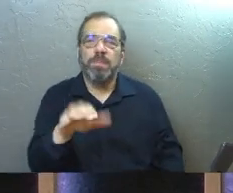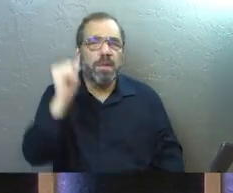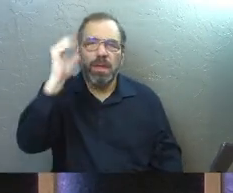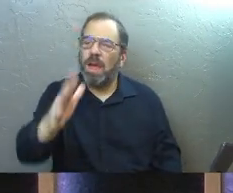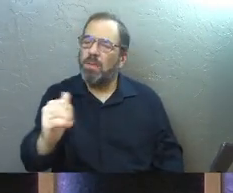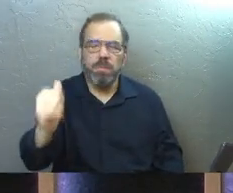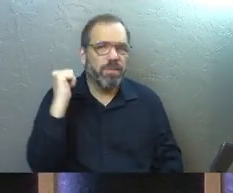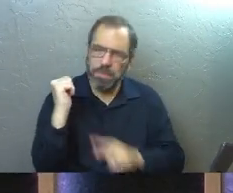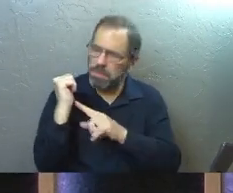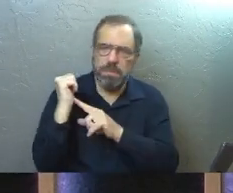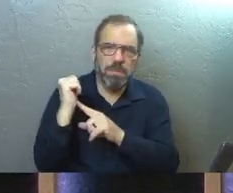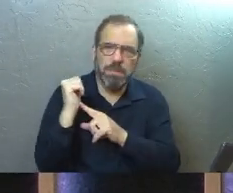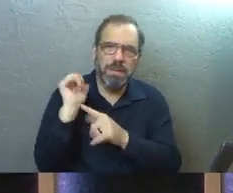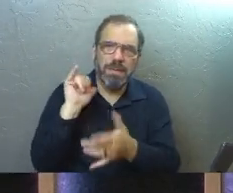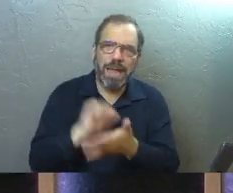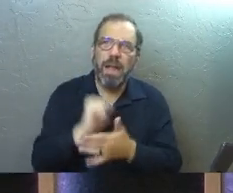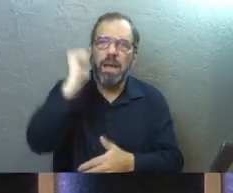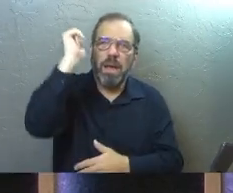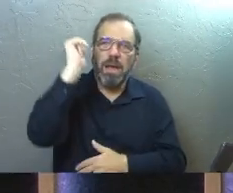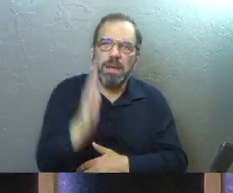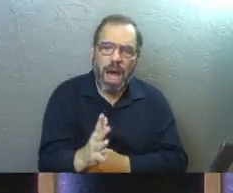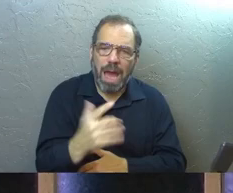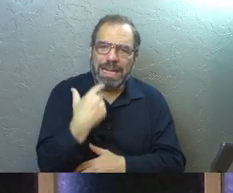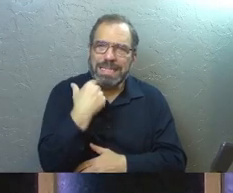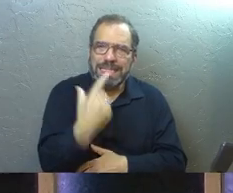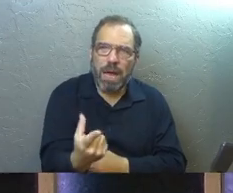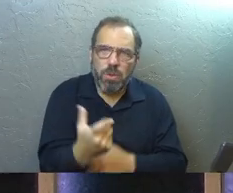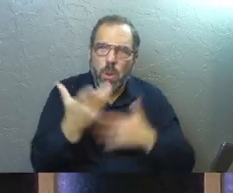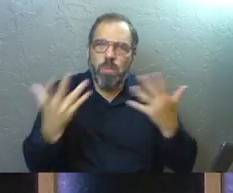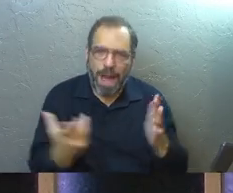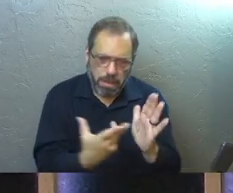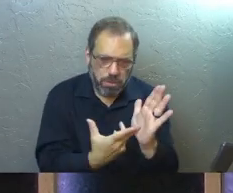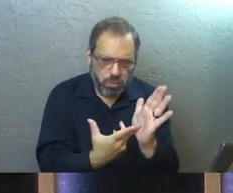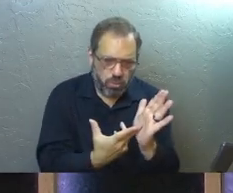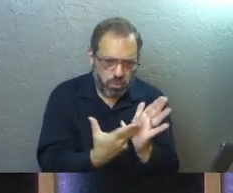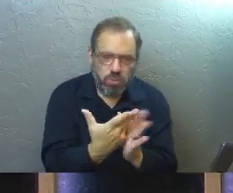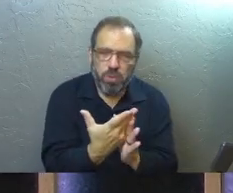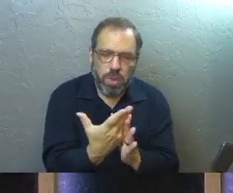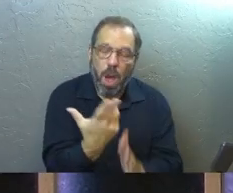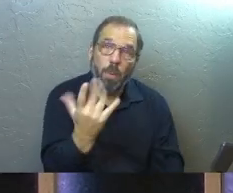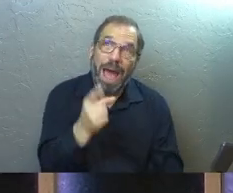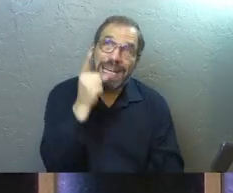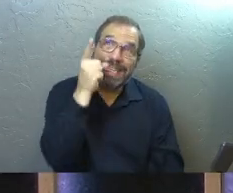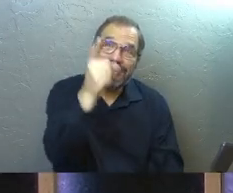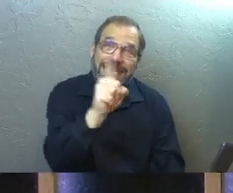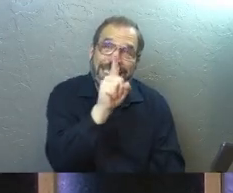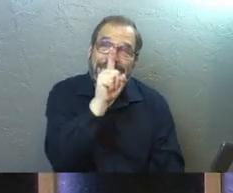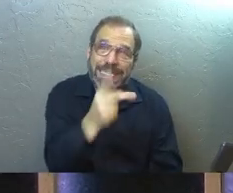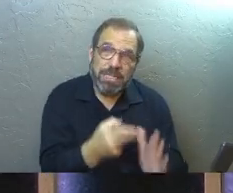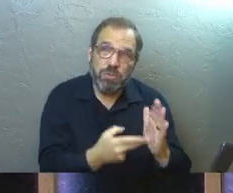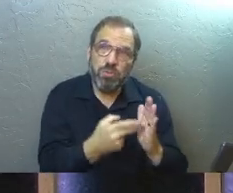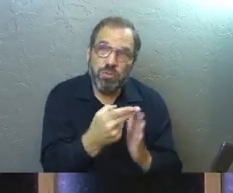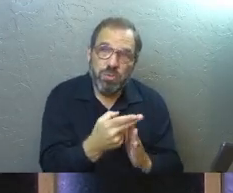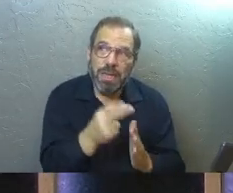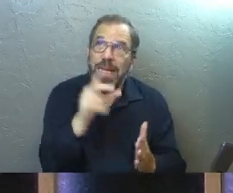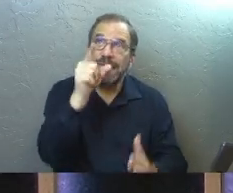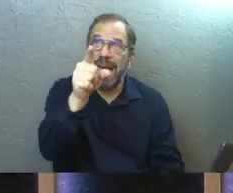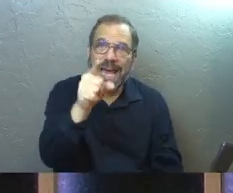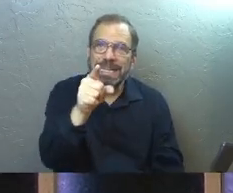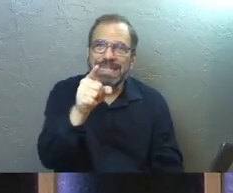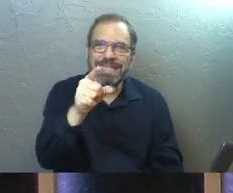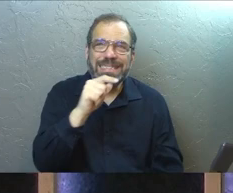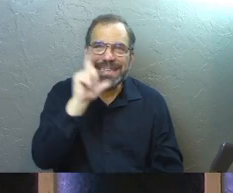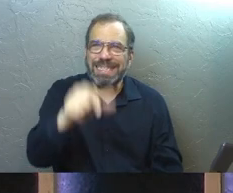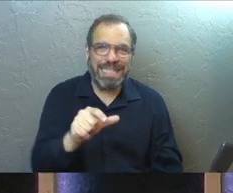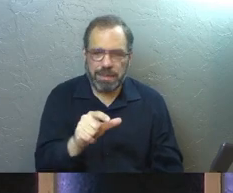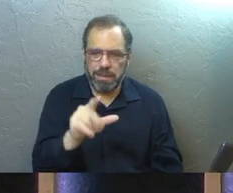God won't do that. God will just only ever tell you the truth because he is the truth, which means he doesn't